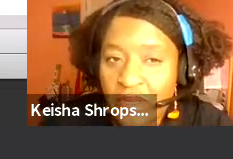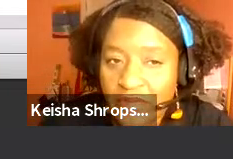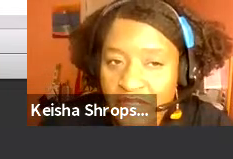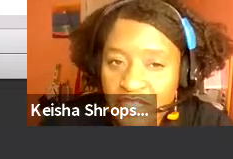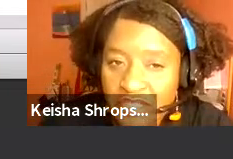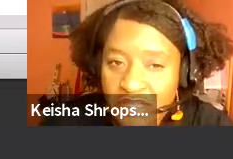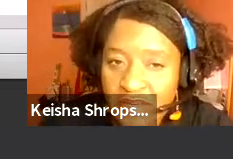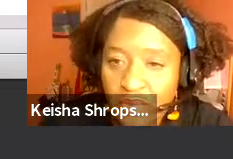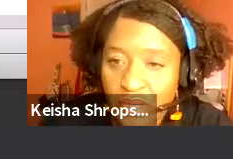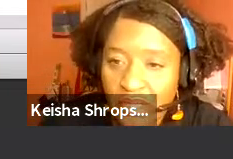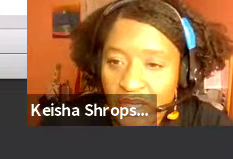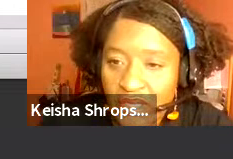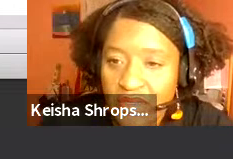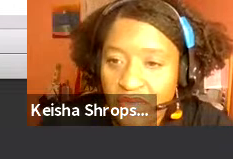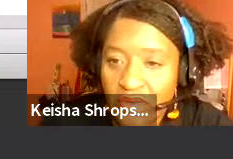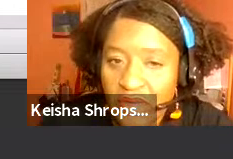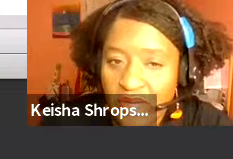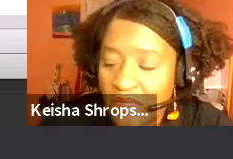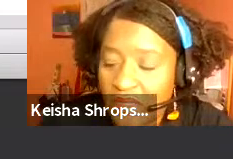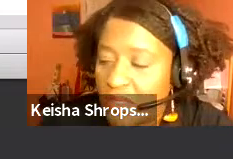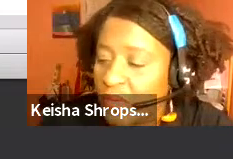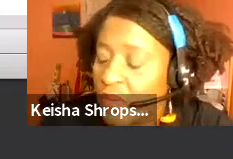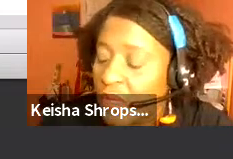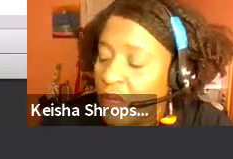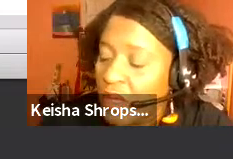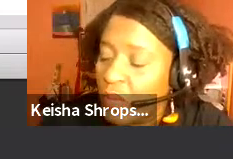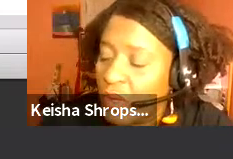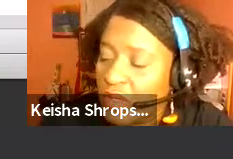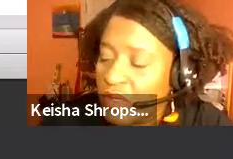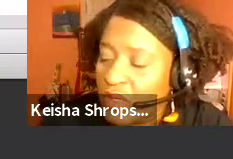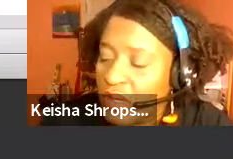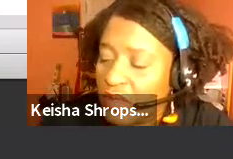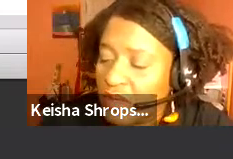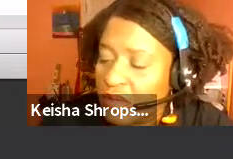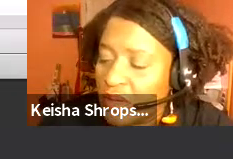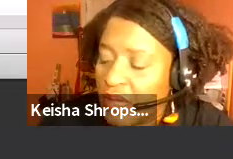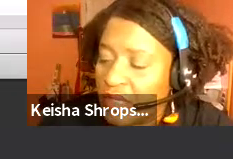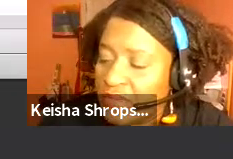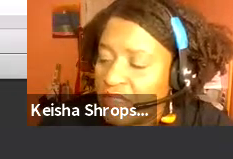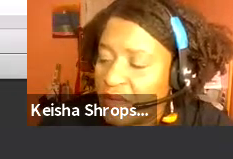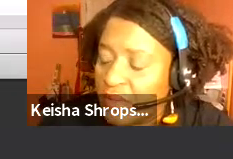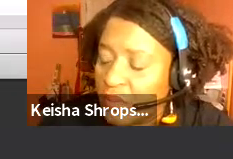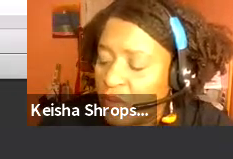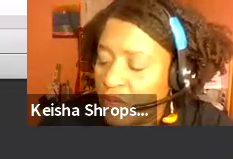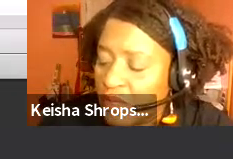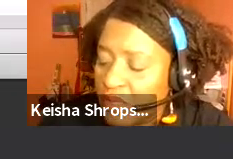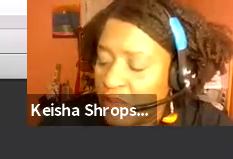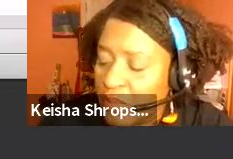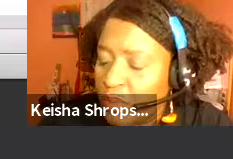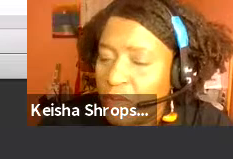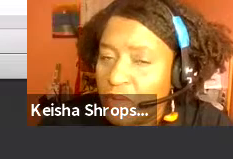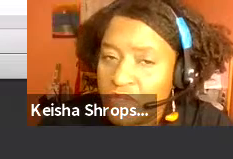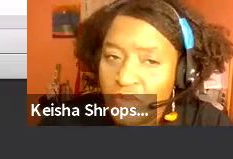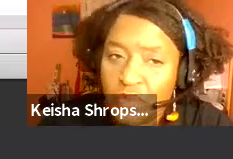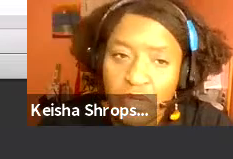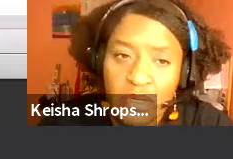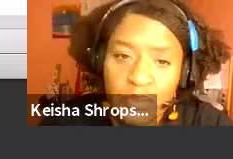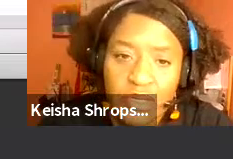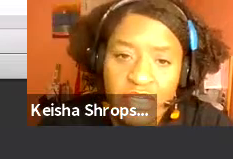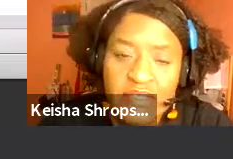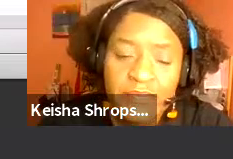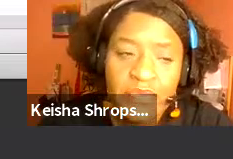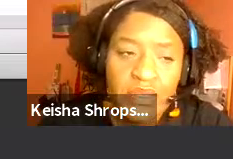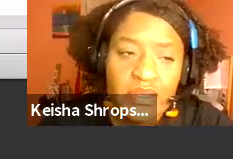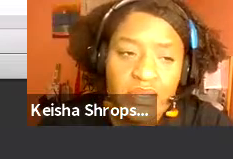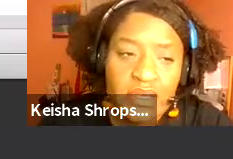present for the conversations that Brian and Antonio had. So one of the other items that were, I think, proposed or brought